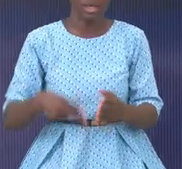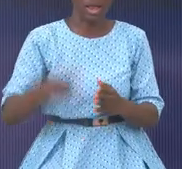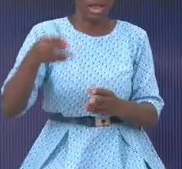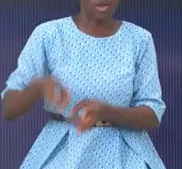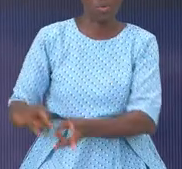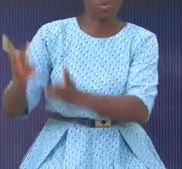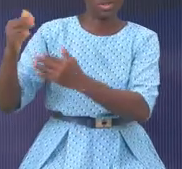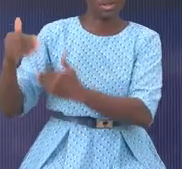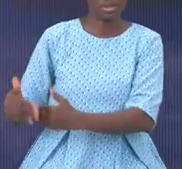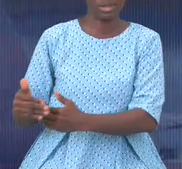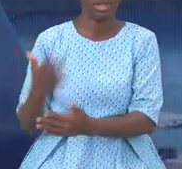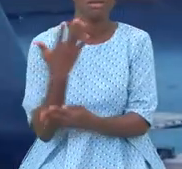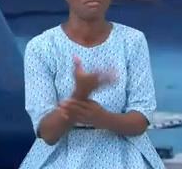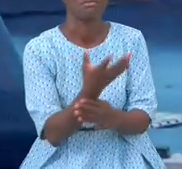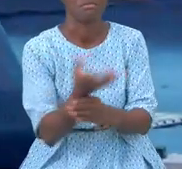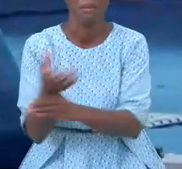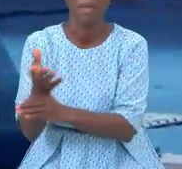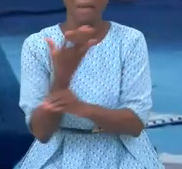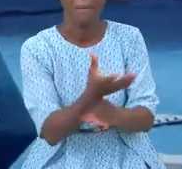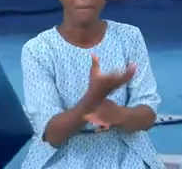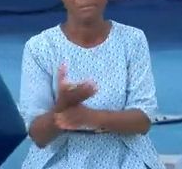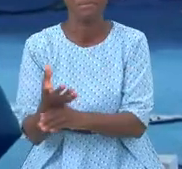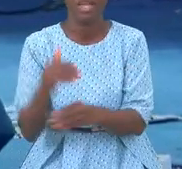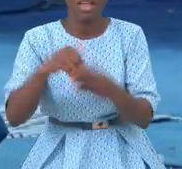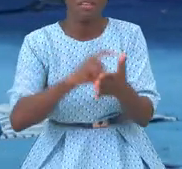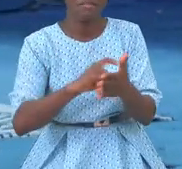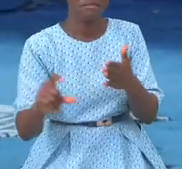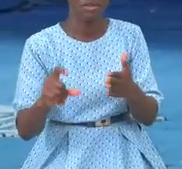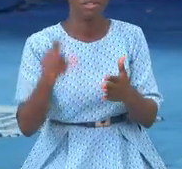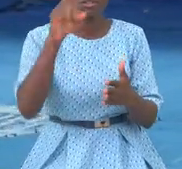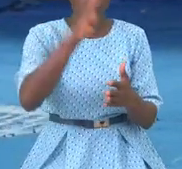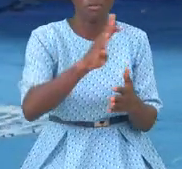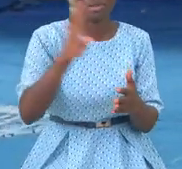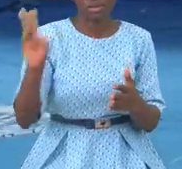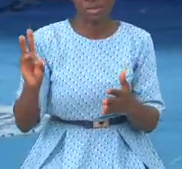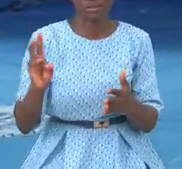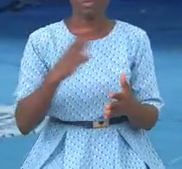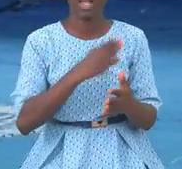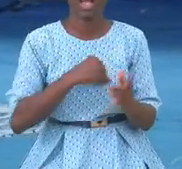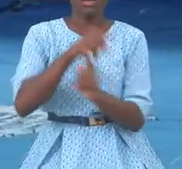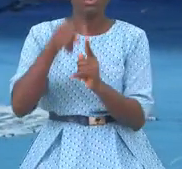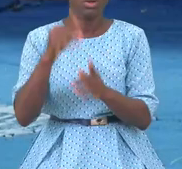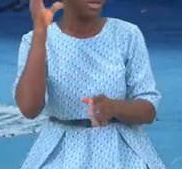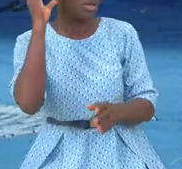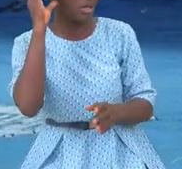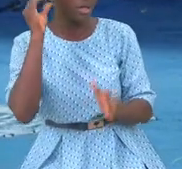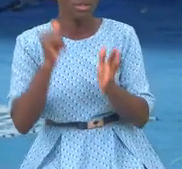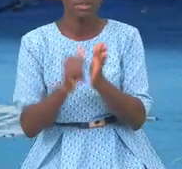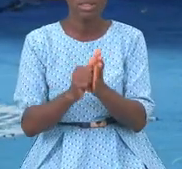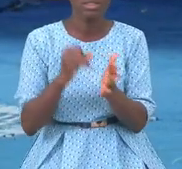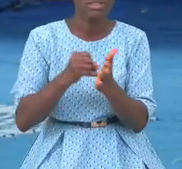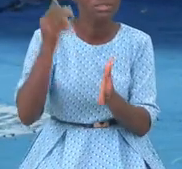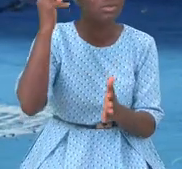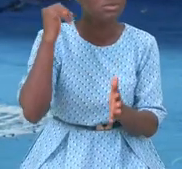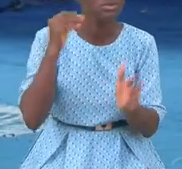47. In verse 47, and when he heard that it was Jesus of